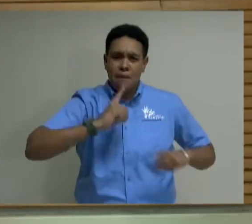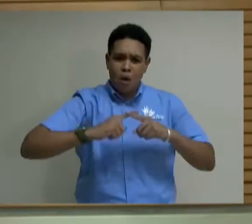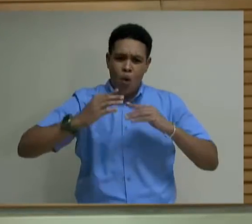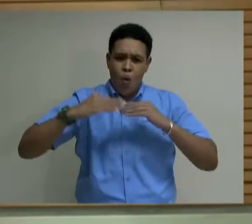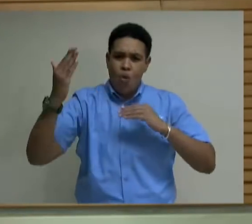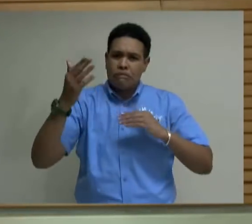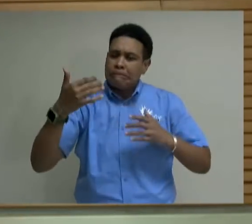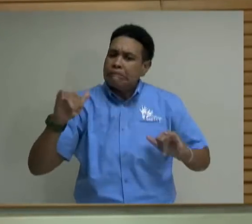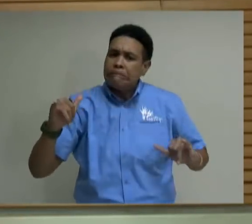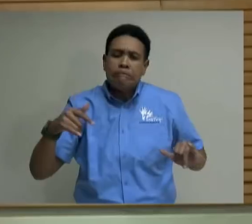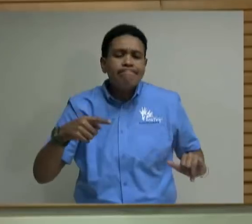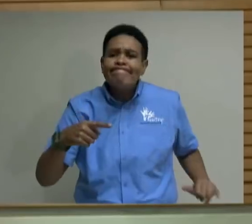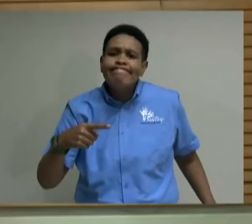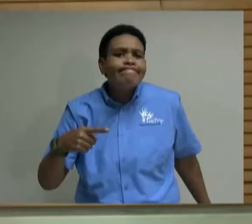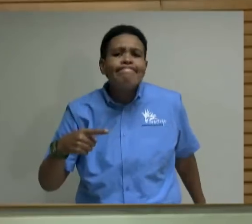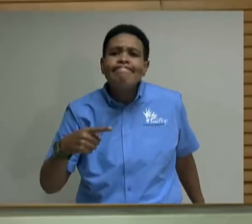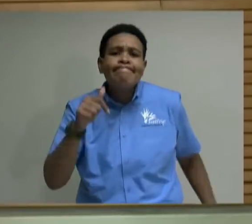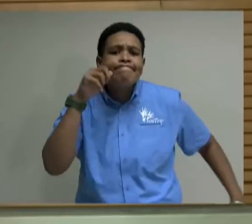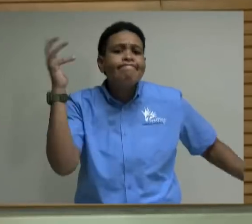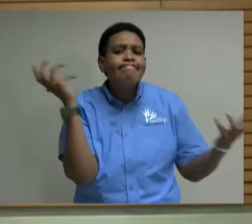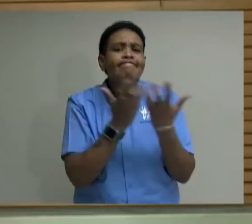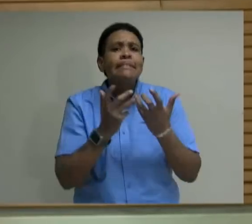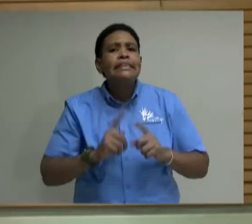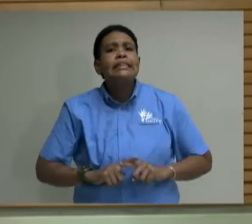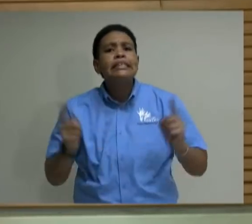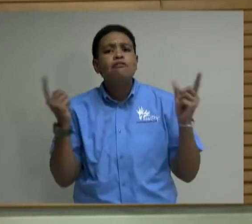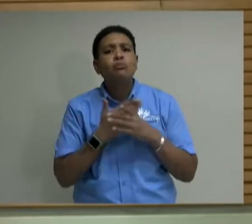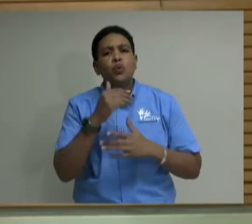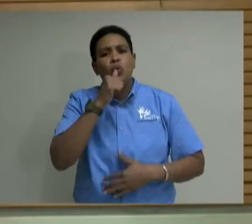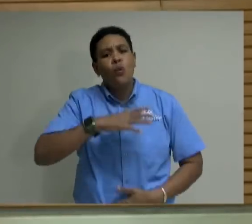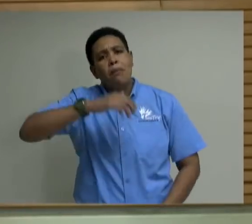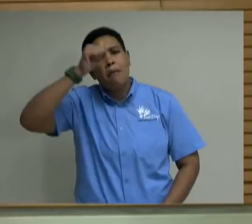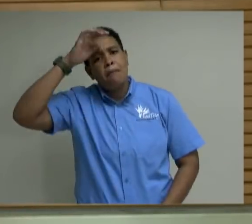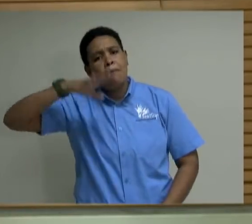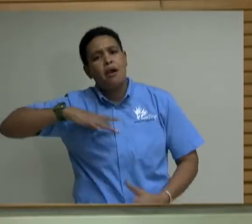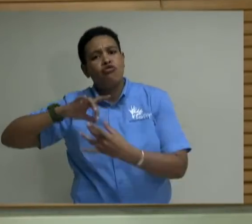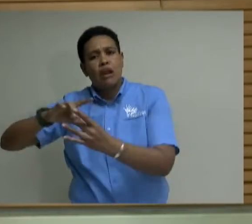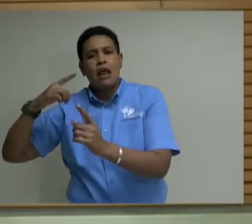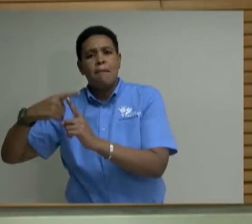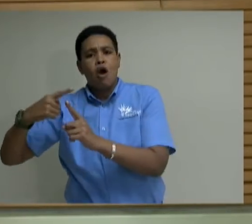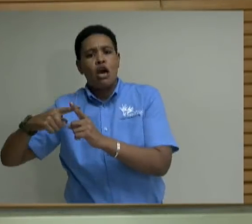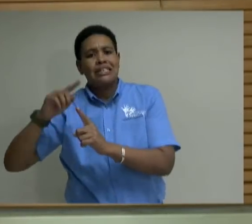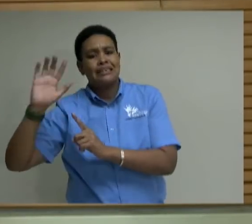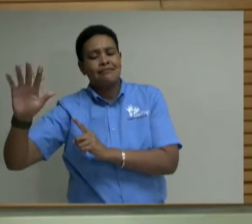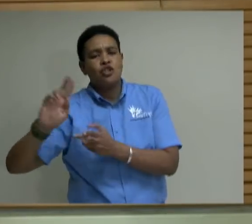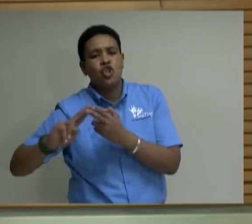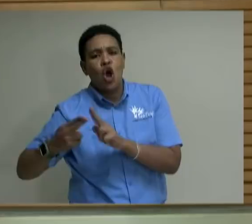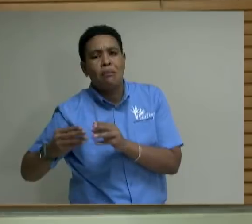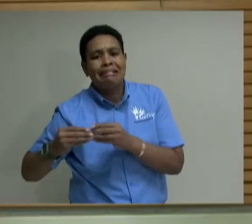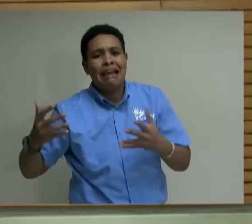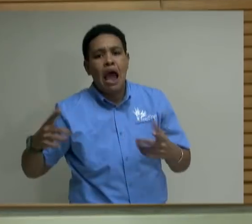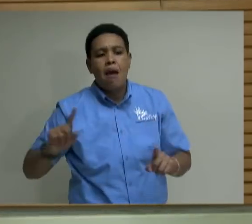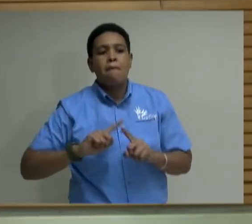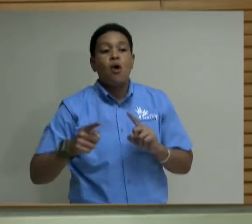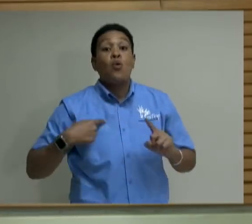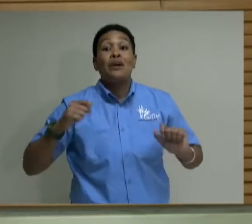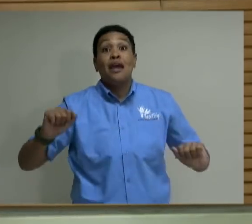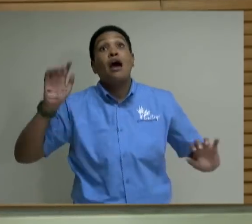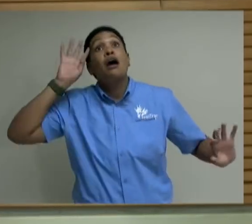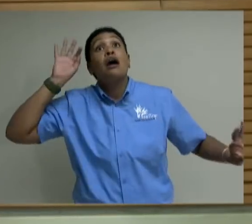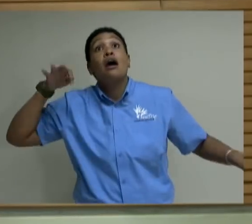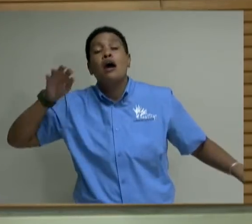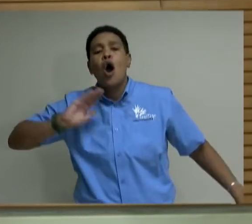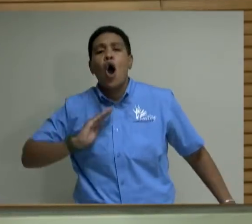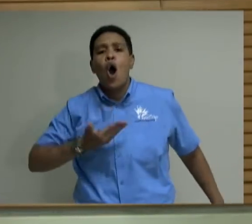that would still not account for the difference between women and men in terms of positivity rate. But we also can conclude that our